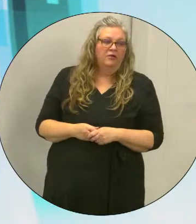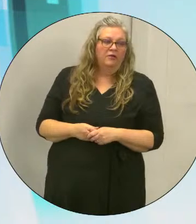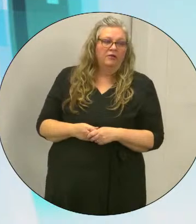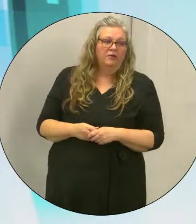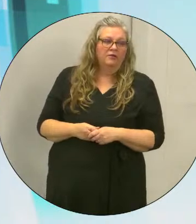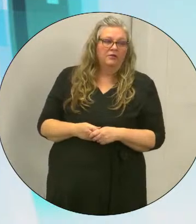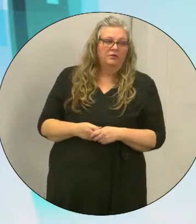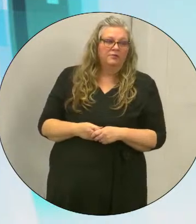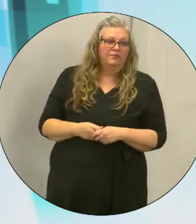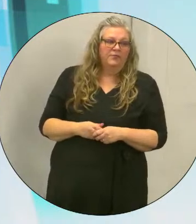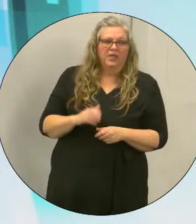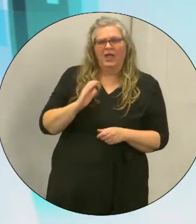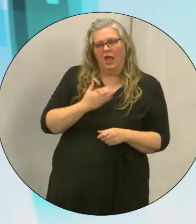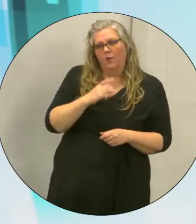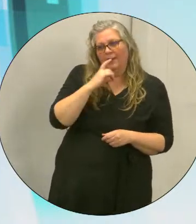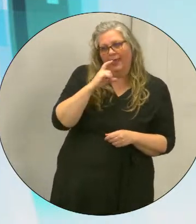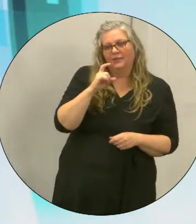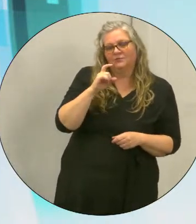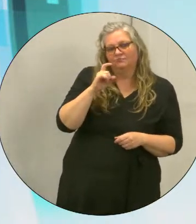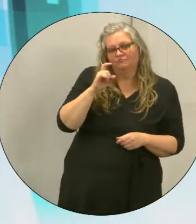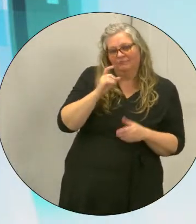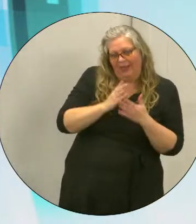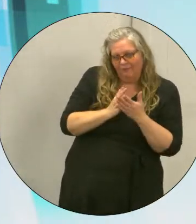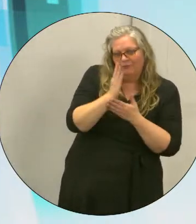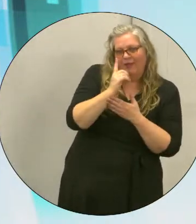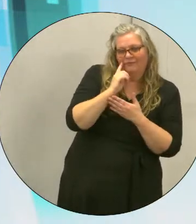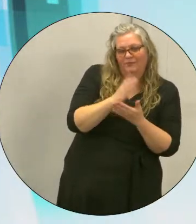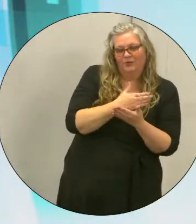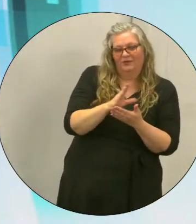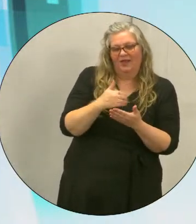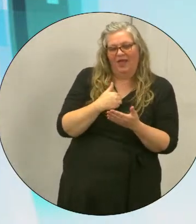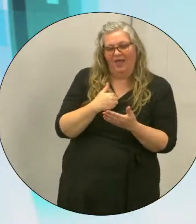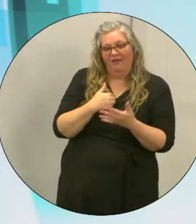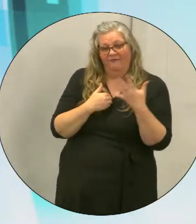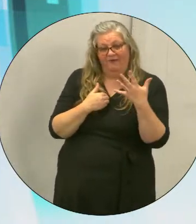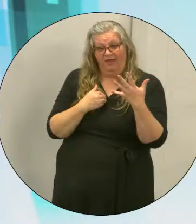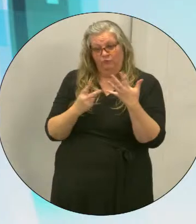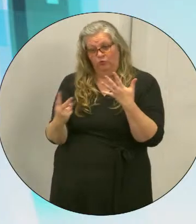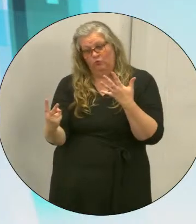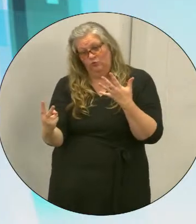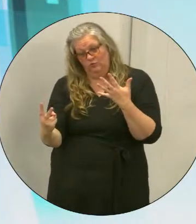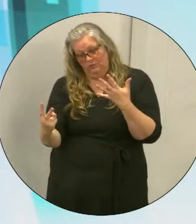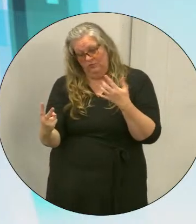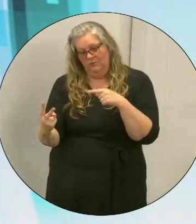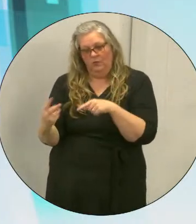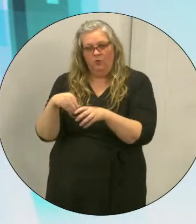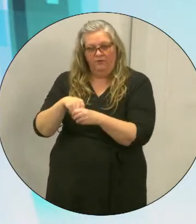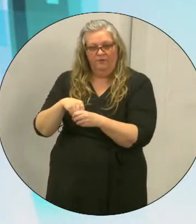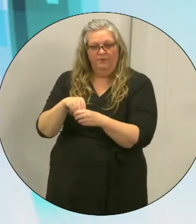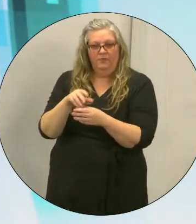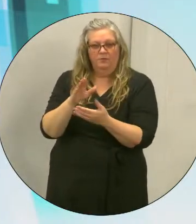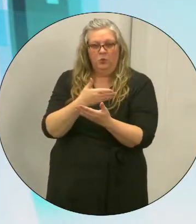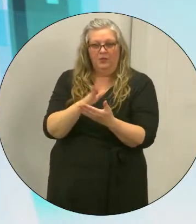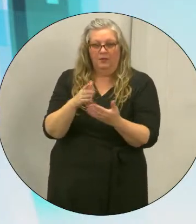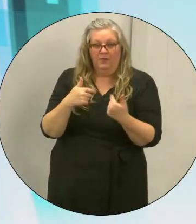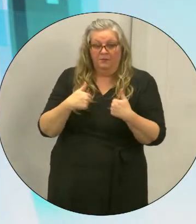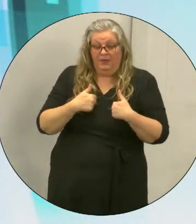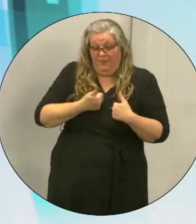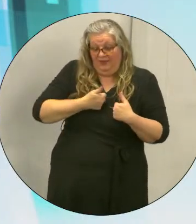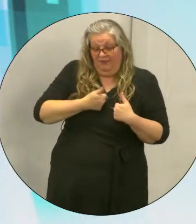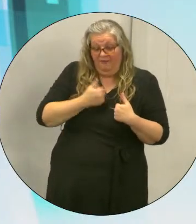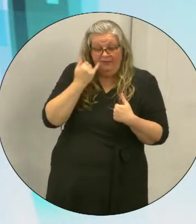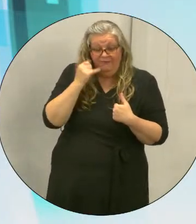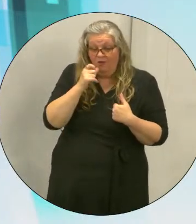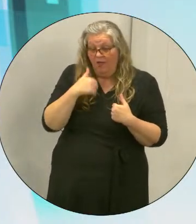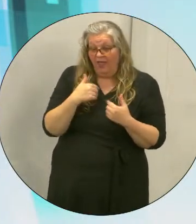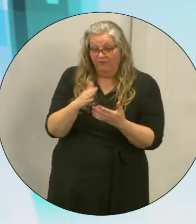our kids do deserve music. So even though only 2 of my 5 went into music, I don't know where I would be if I didn't have